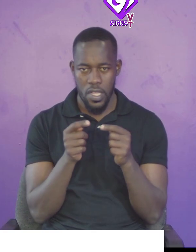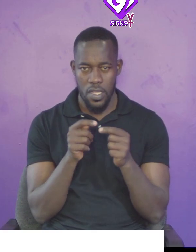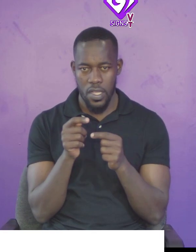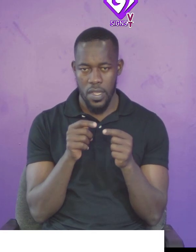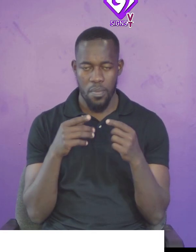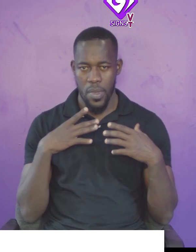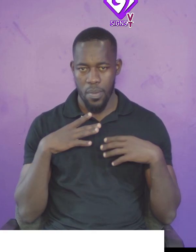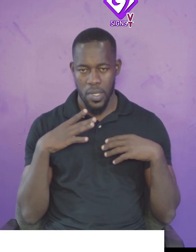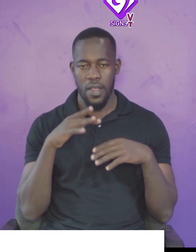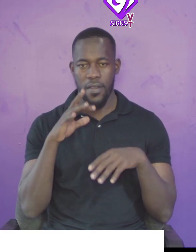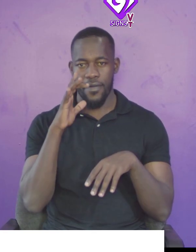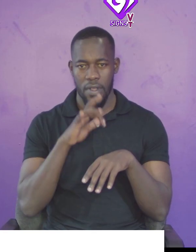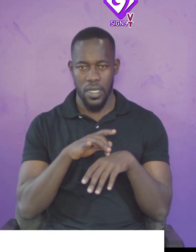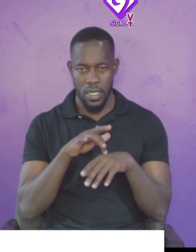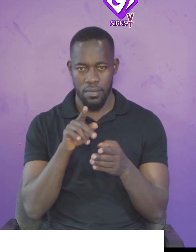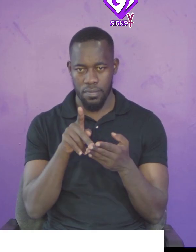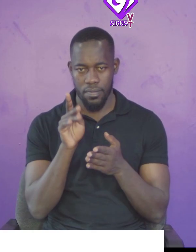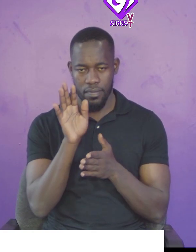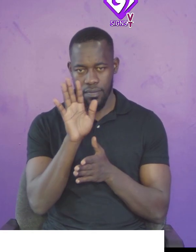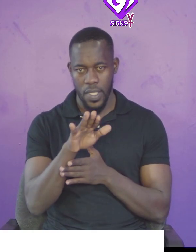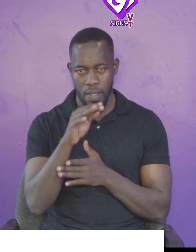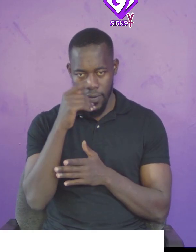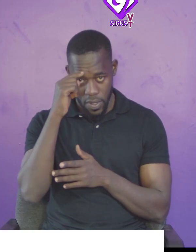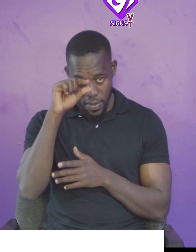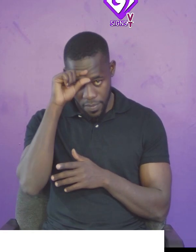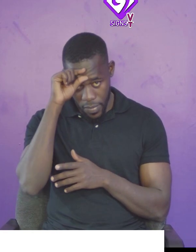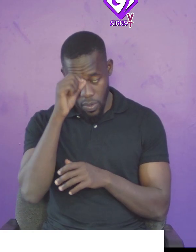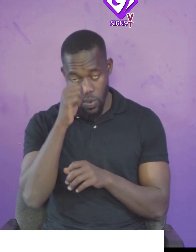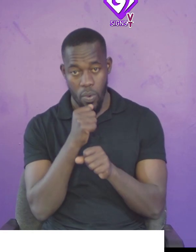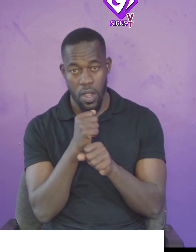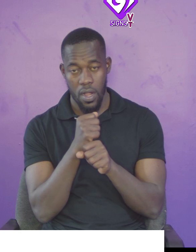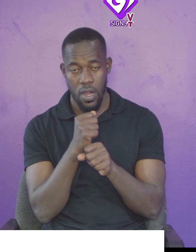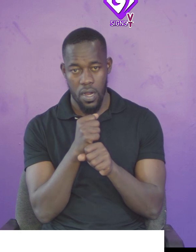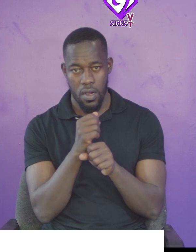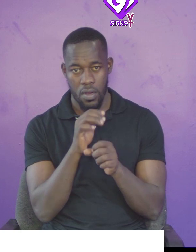a parallel government task force back to the